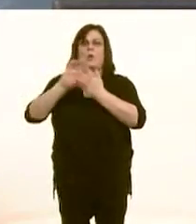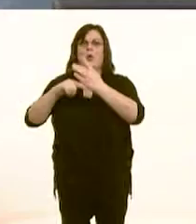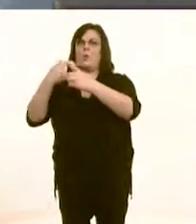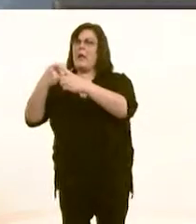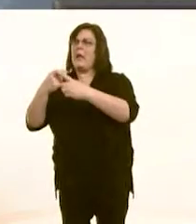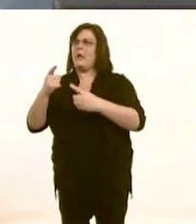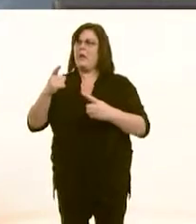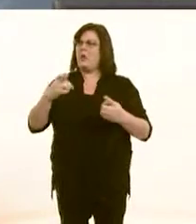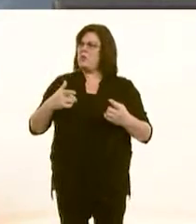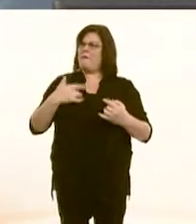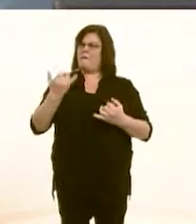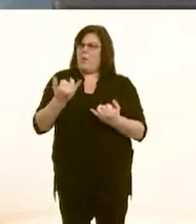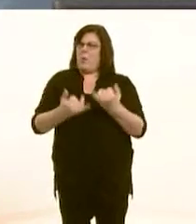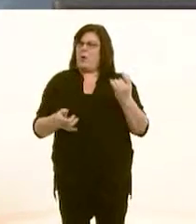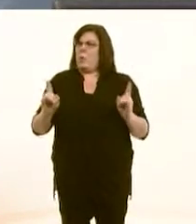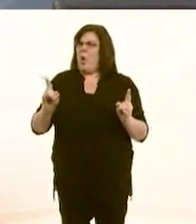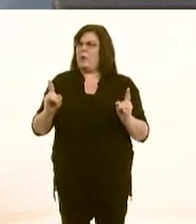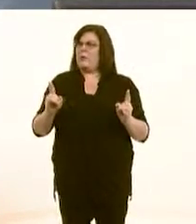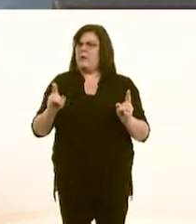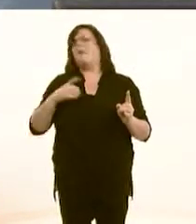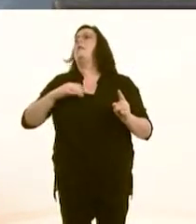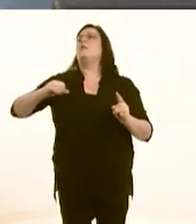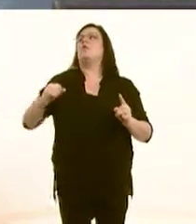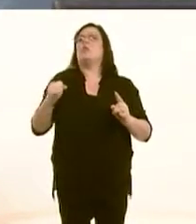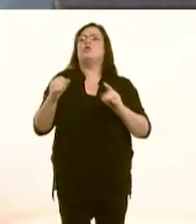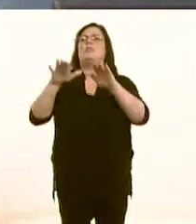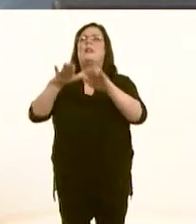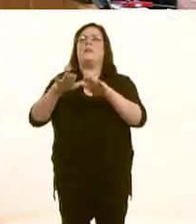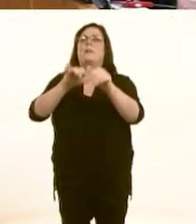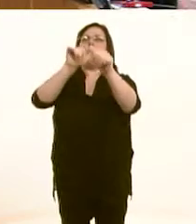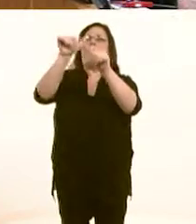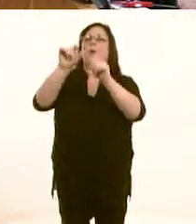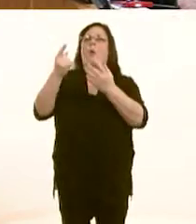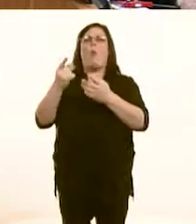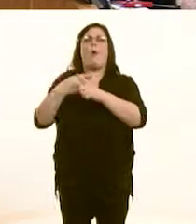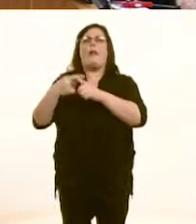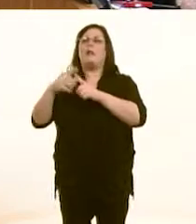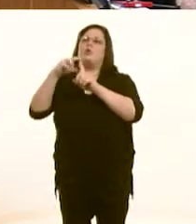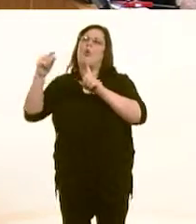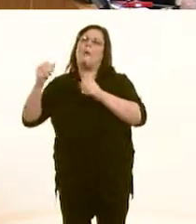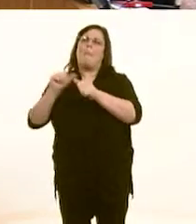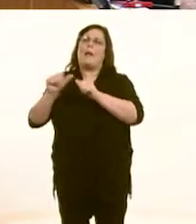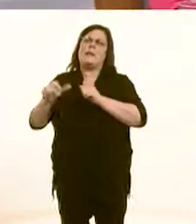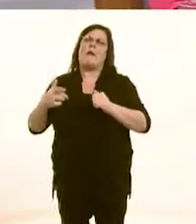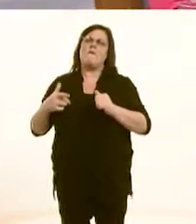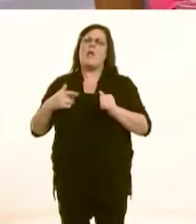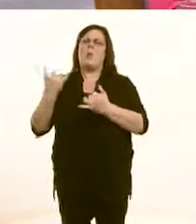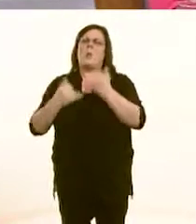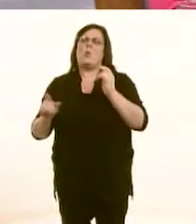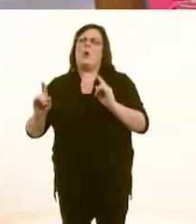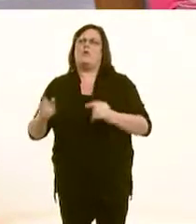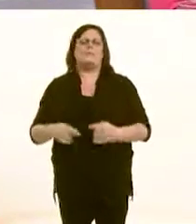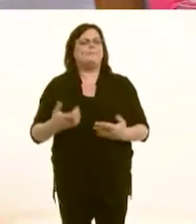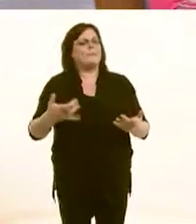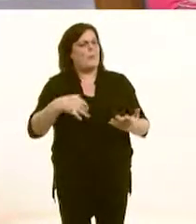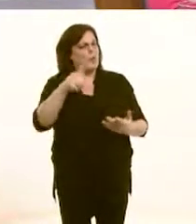Which makes you feel worse, First Minister, being outdone by Scottish Nationalists or by English Tories? Well, we know that house building